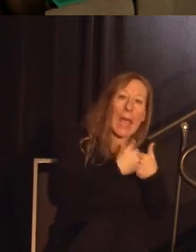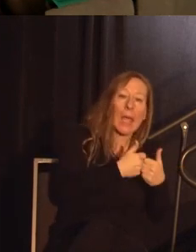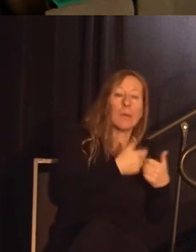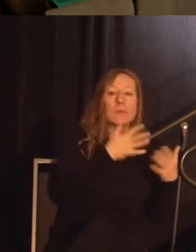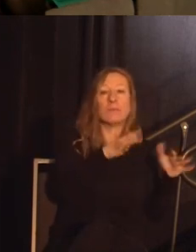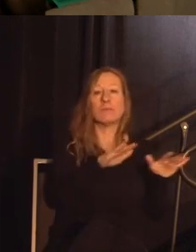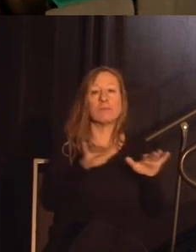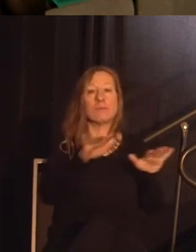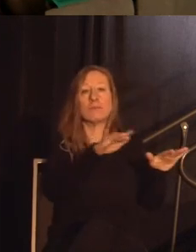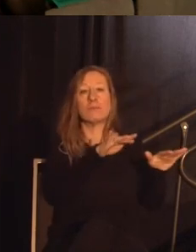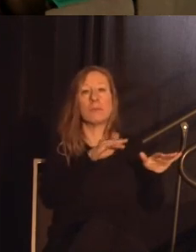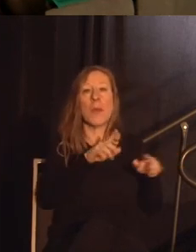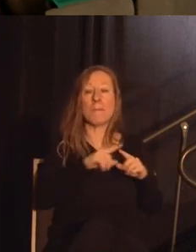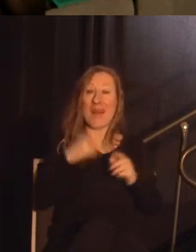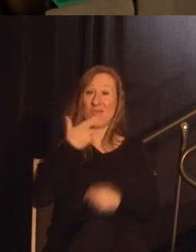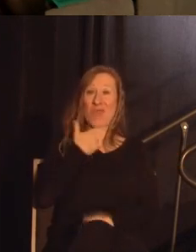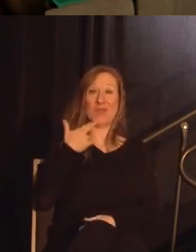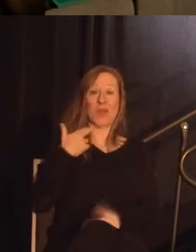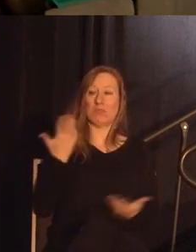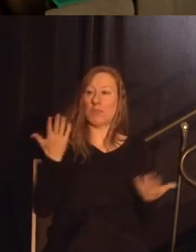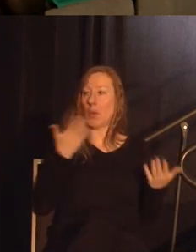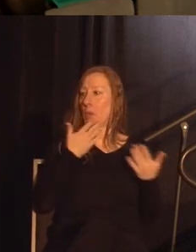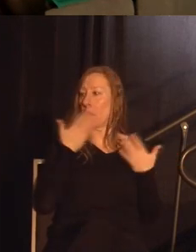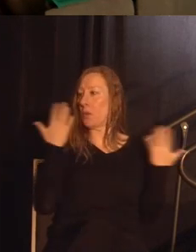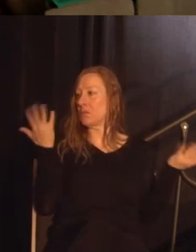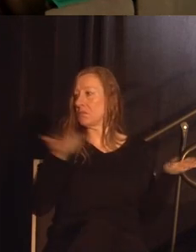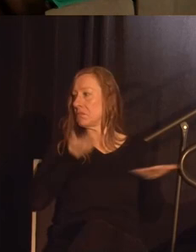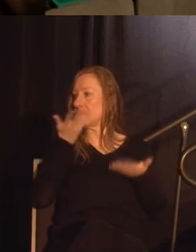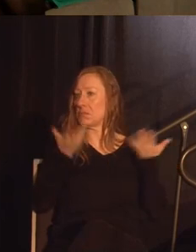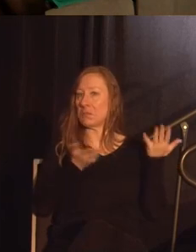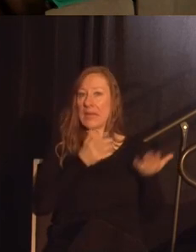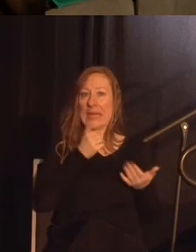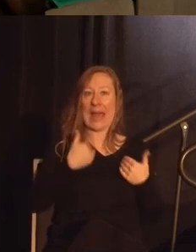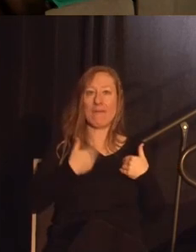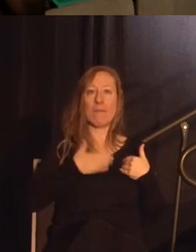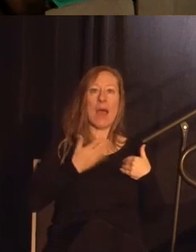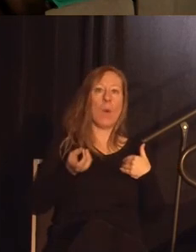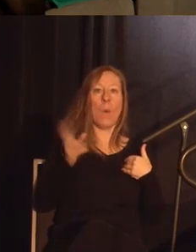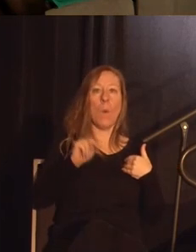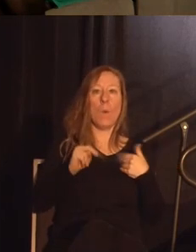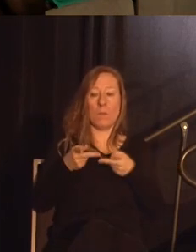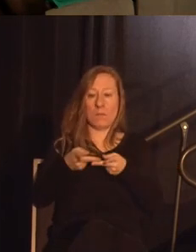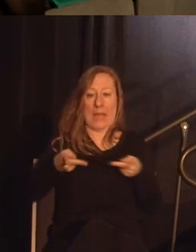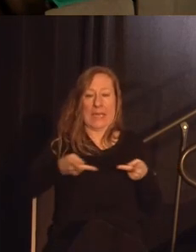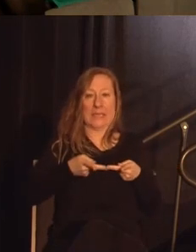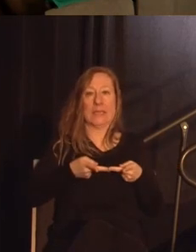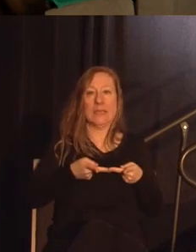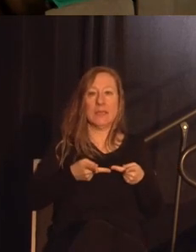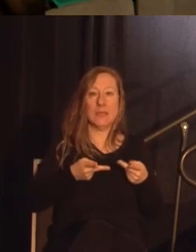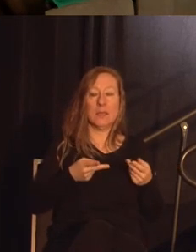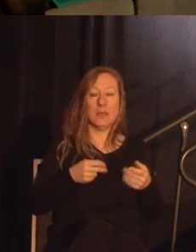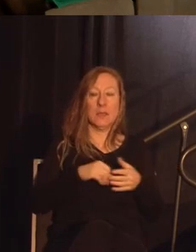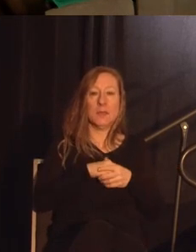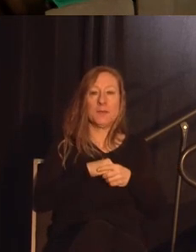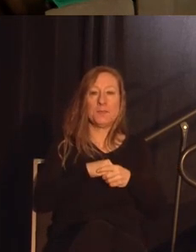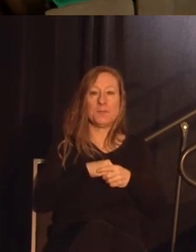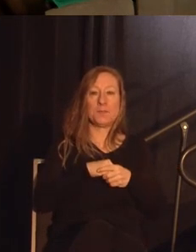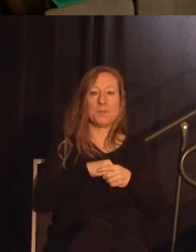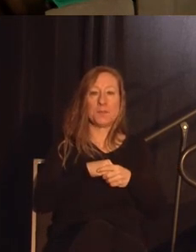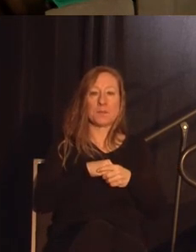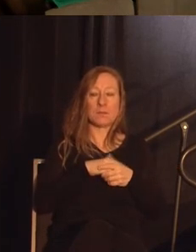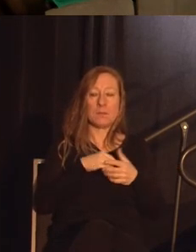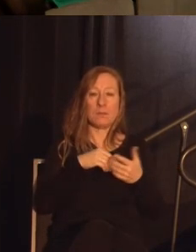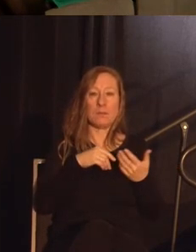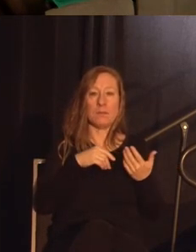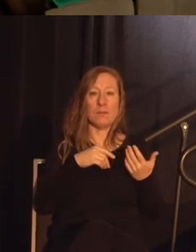games. But in the restaurant, it was a restaurant, and so, like, there was no place to really call your own, or I would